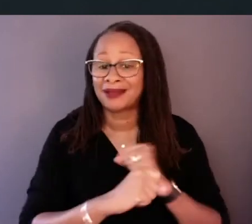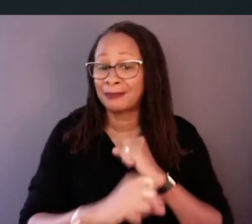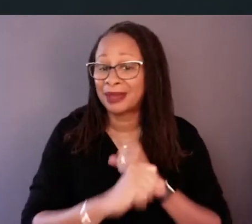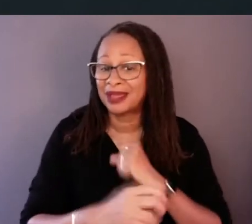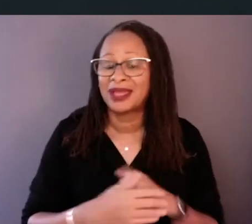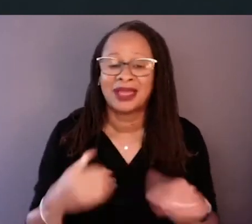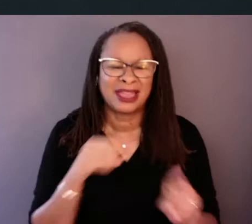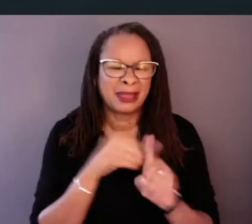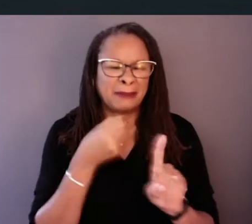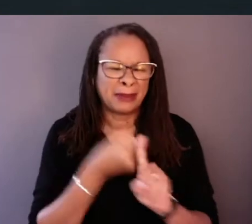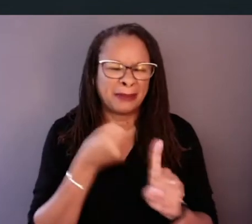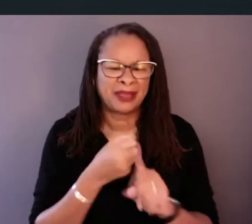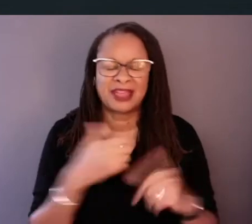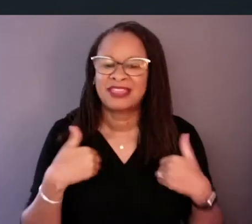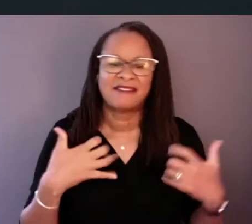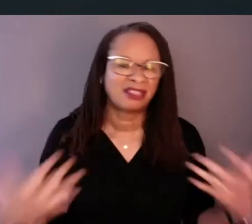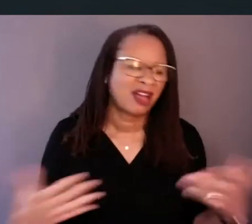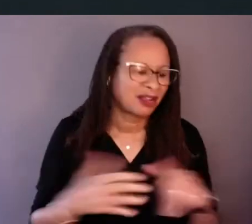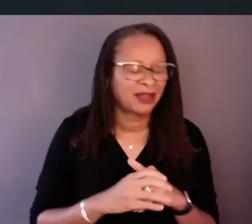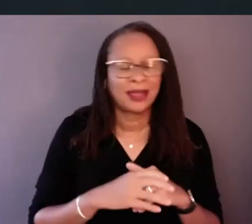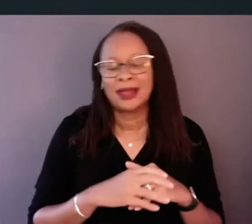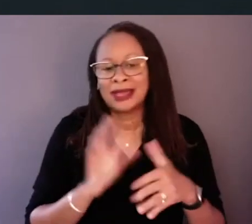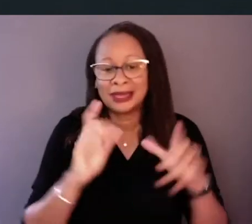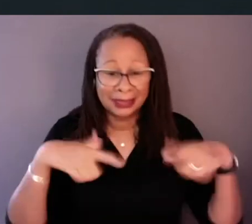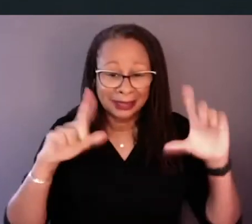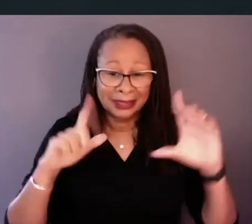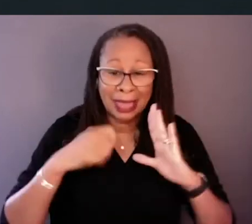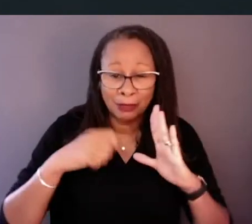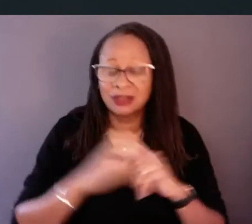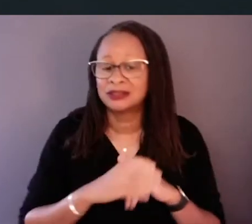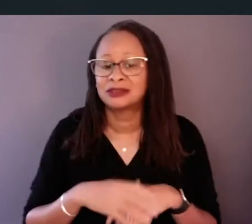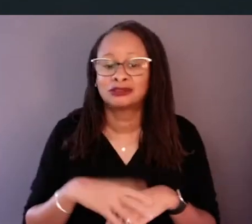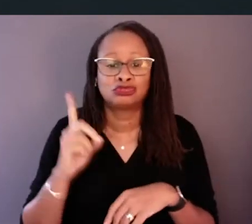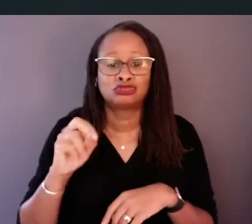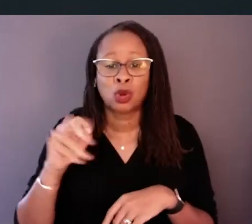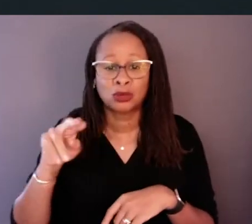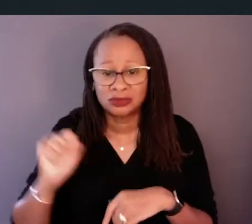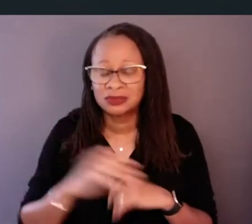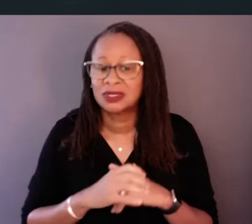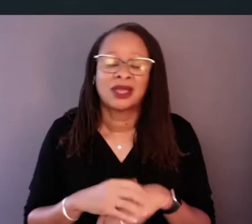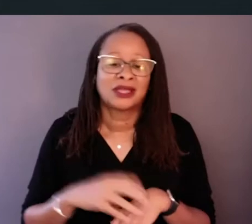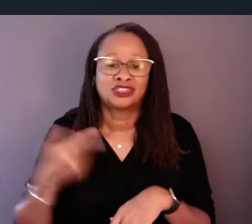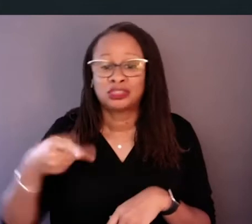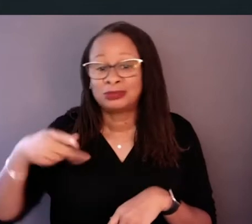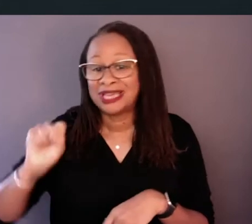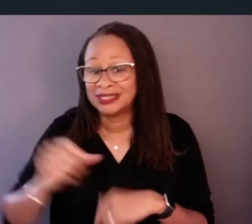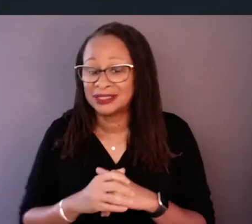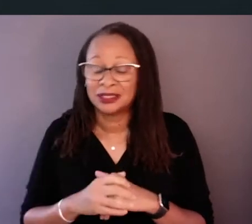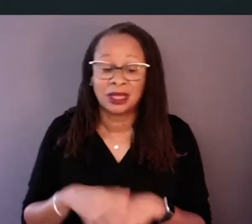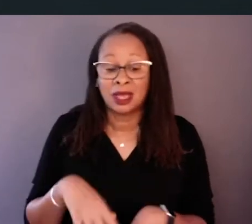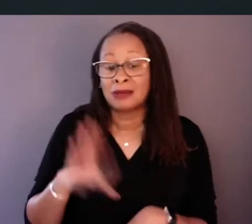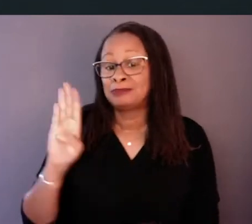of cameras, drones, computers, GPS, everything else. Bitete is actually, he has just started studying